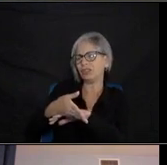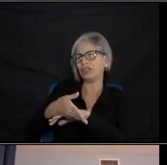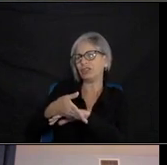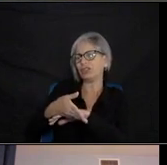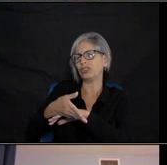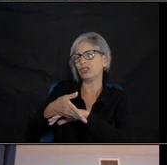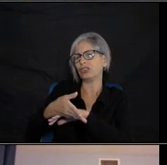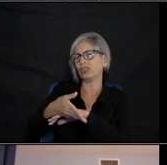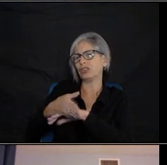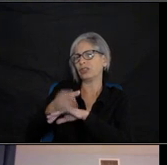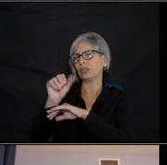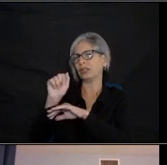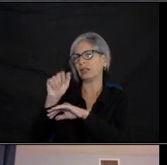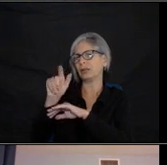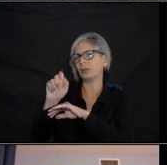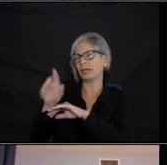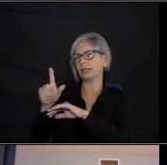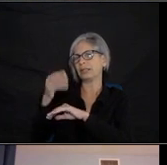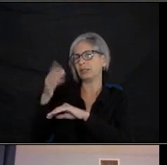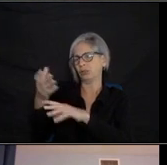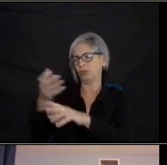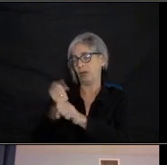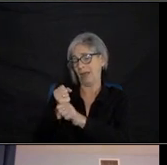the appraisal is in your hand?